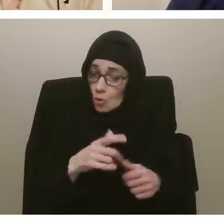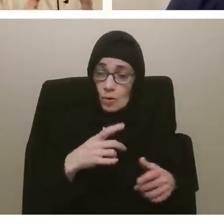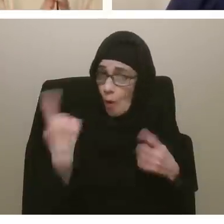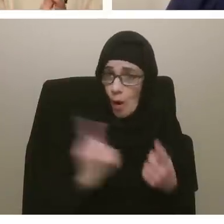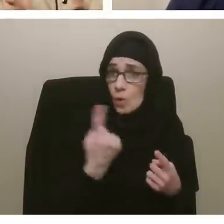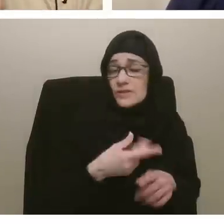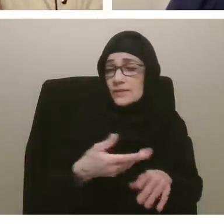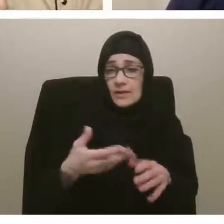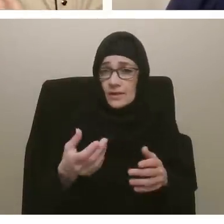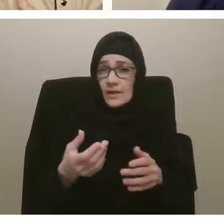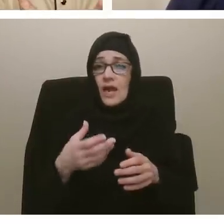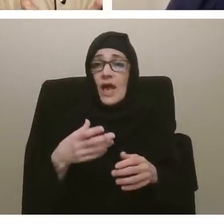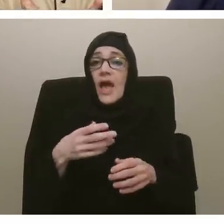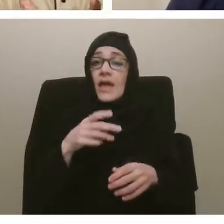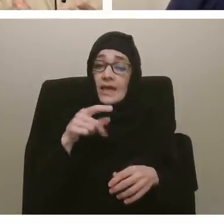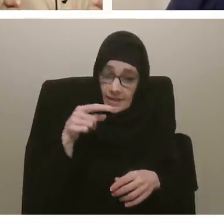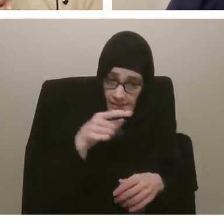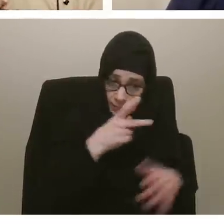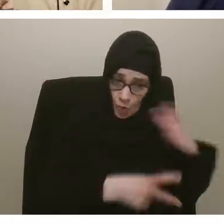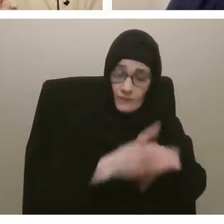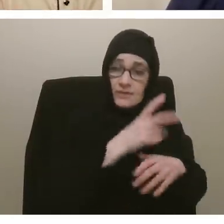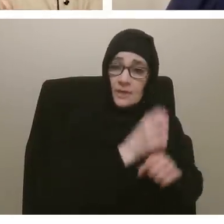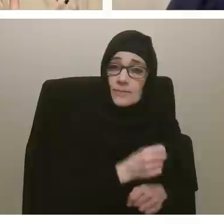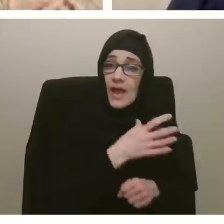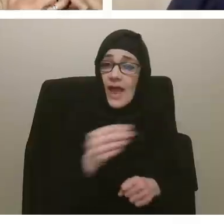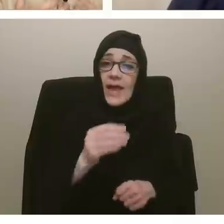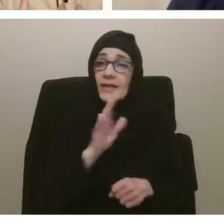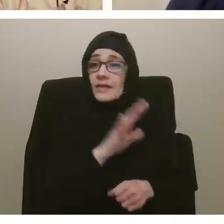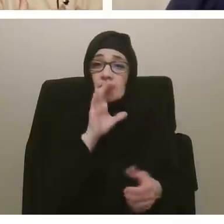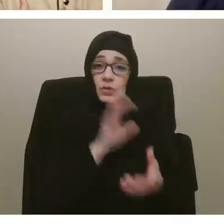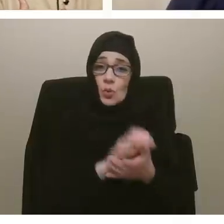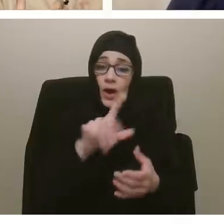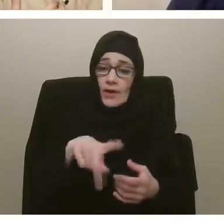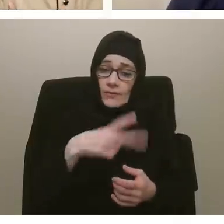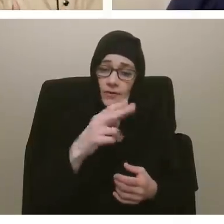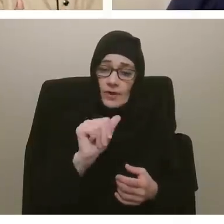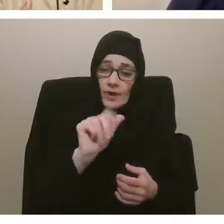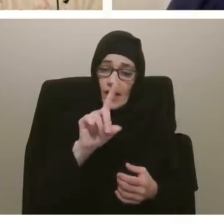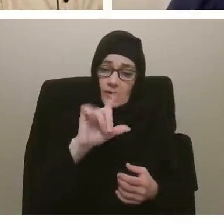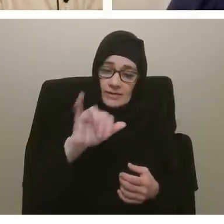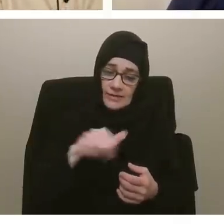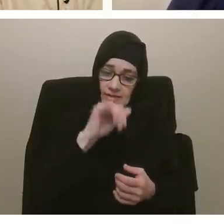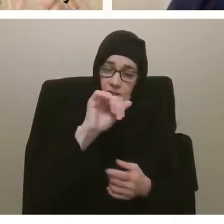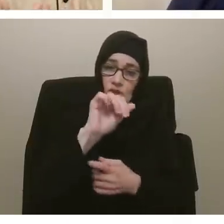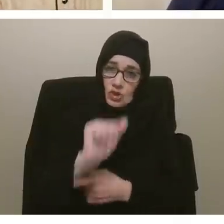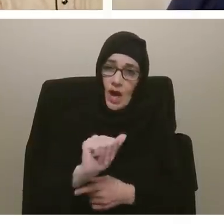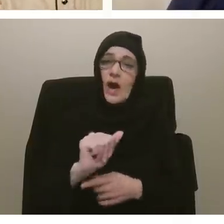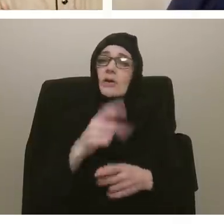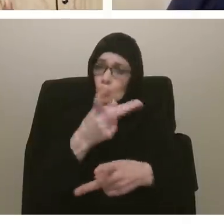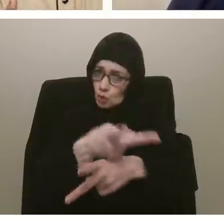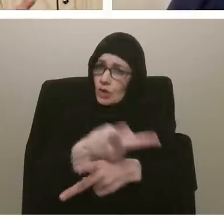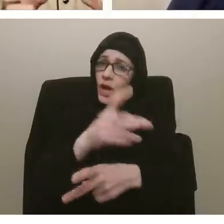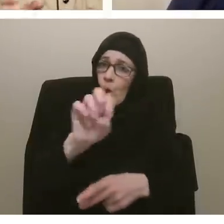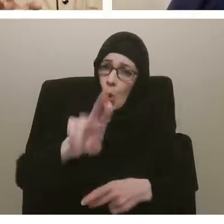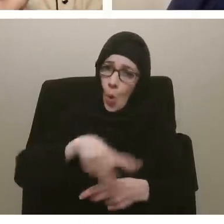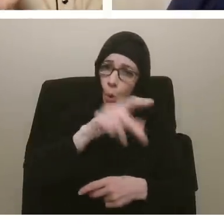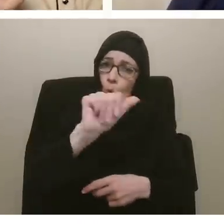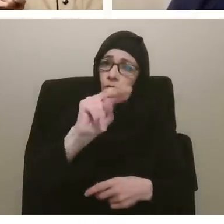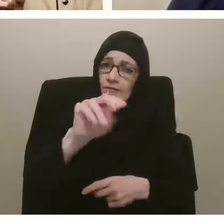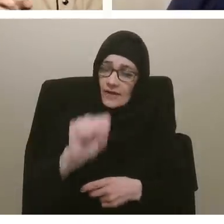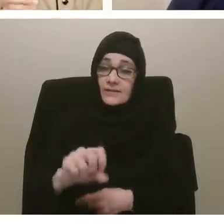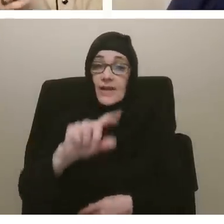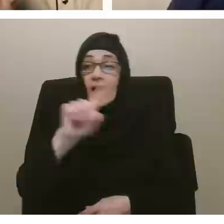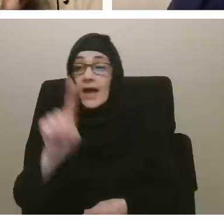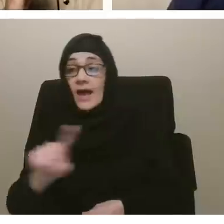sallallahu alayhi wasalam and Khadija radiallahu anha were known, right, for the way they were taking care of the orphans. I mean, look at Zayd radiallahu ta'ala anhu, though he